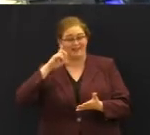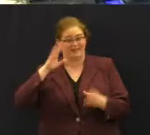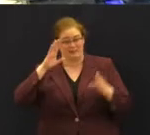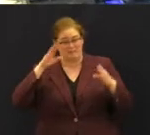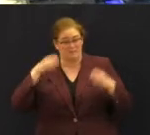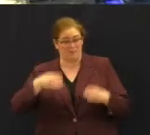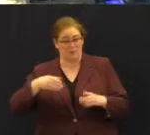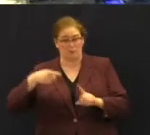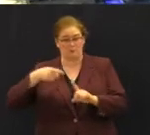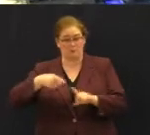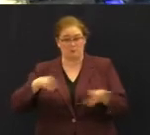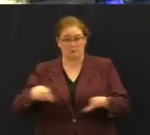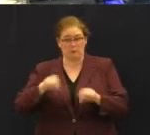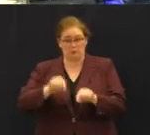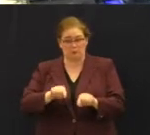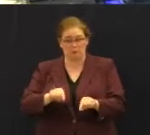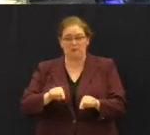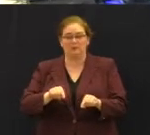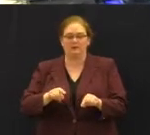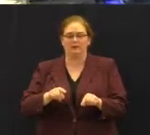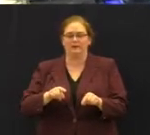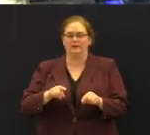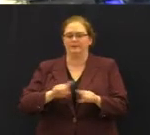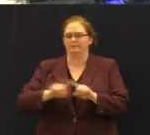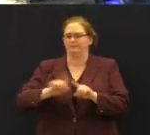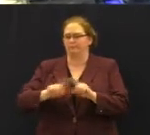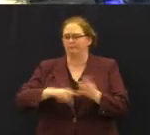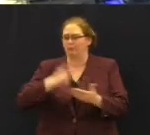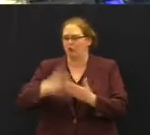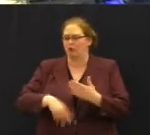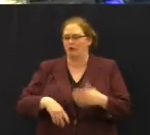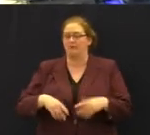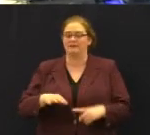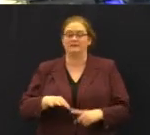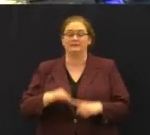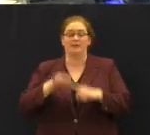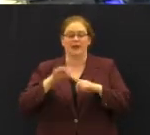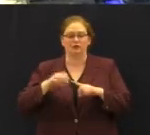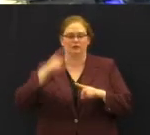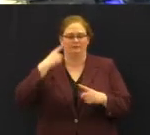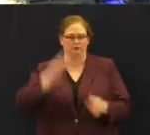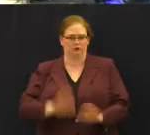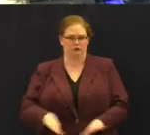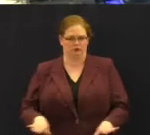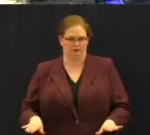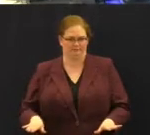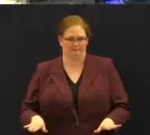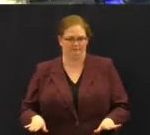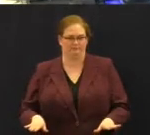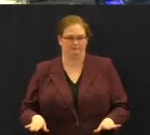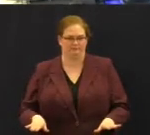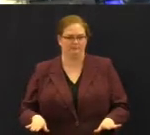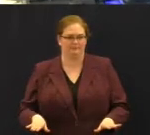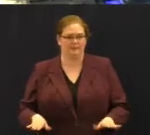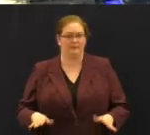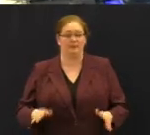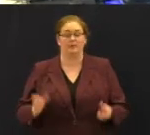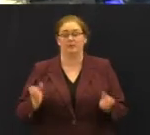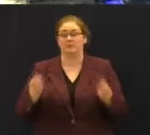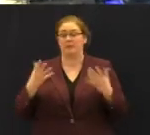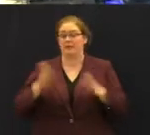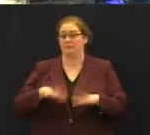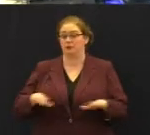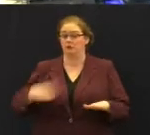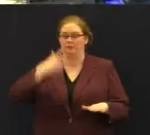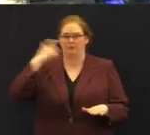they're going to do is programs, especially for the children. Many of the children,